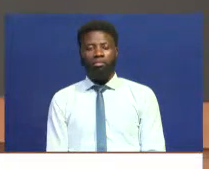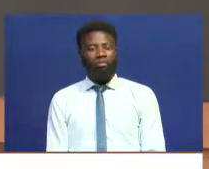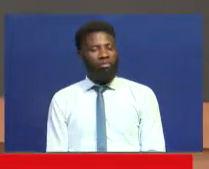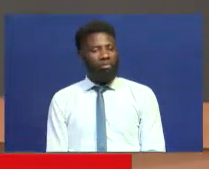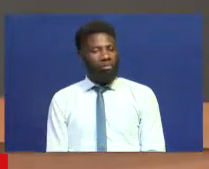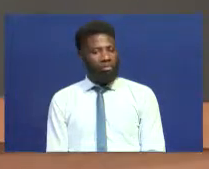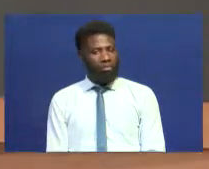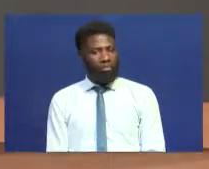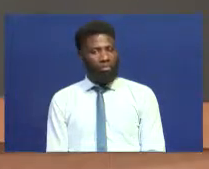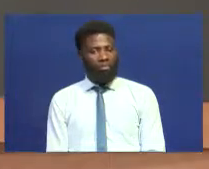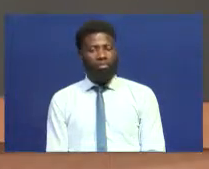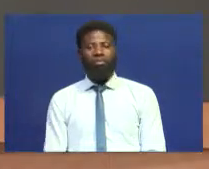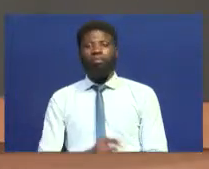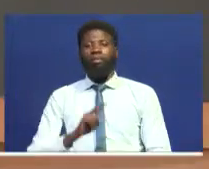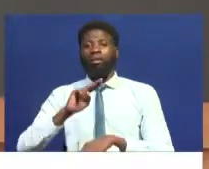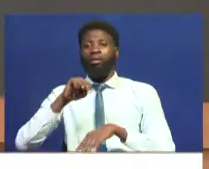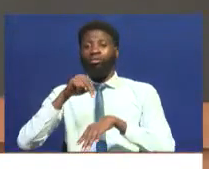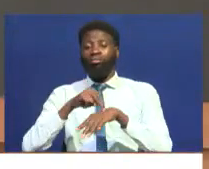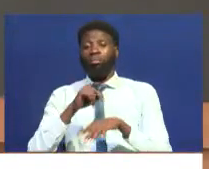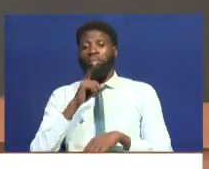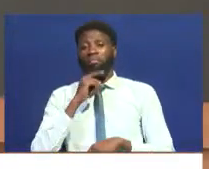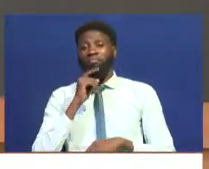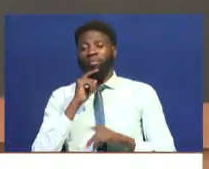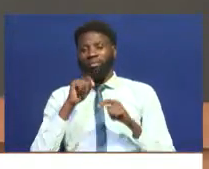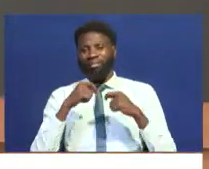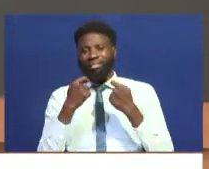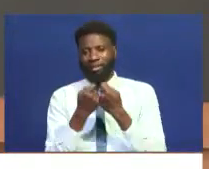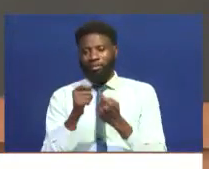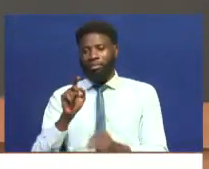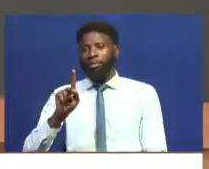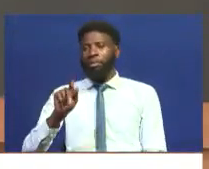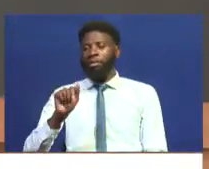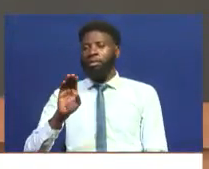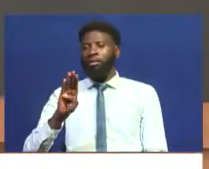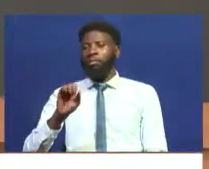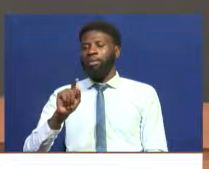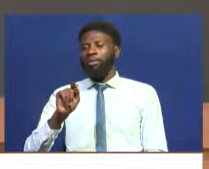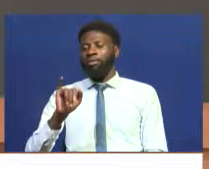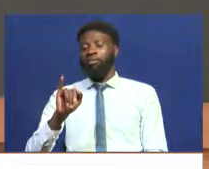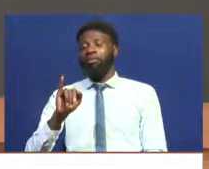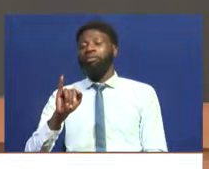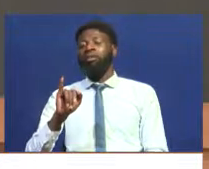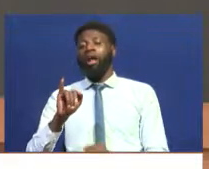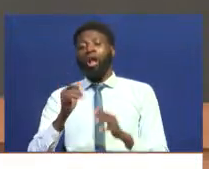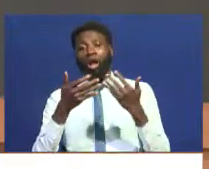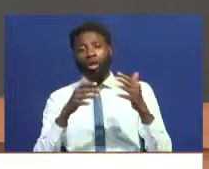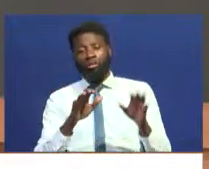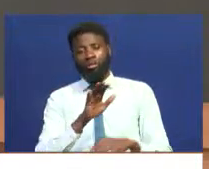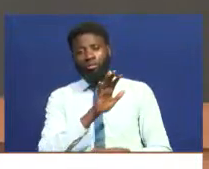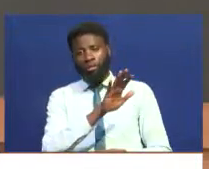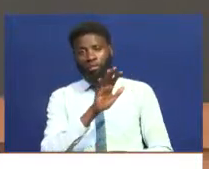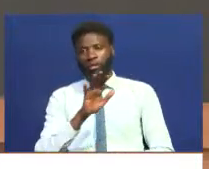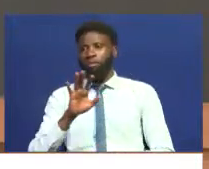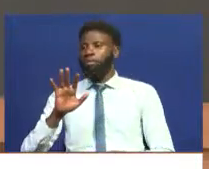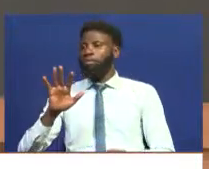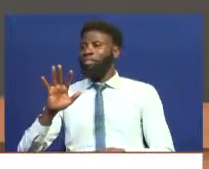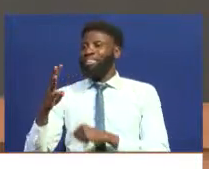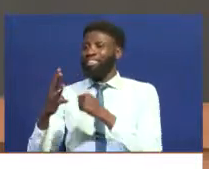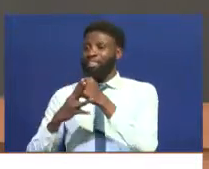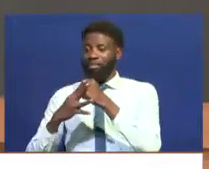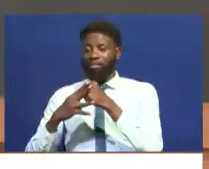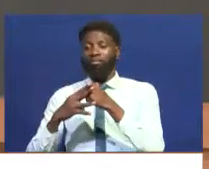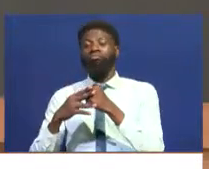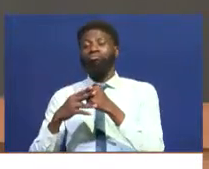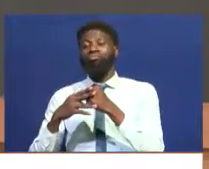Elsewhere, the national men's Kabaddi team narrowly lost 55-59 to Nepal in the semifinals of the